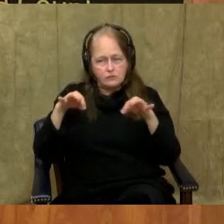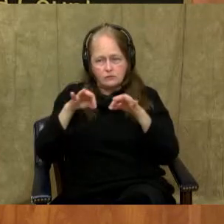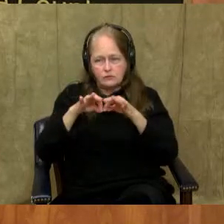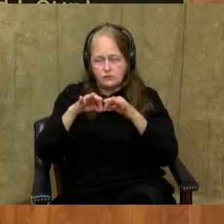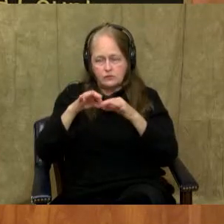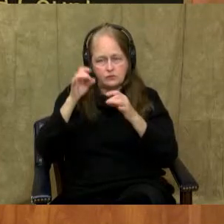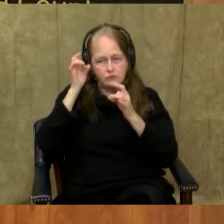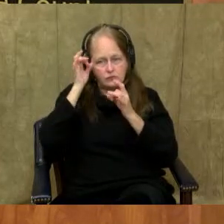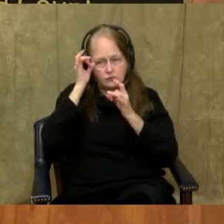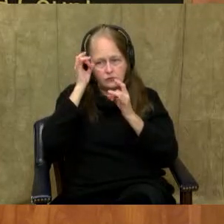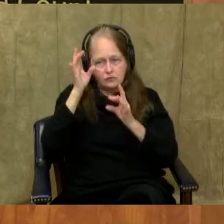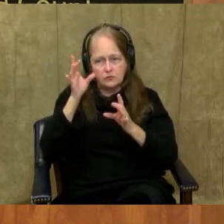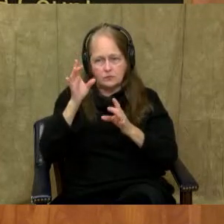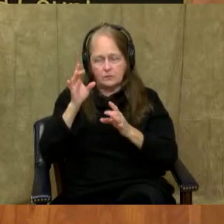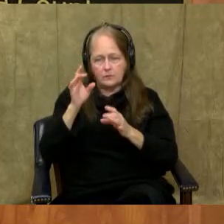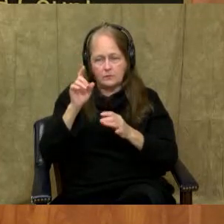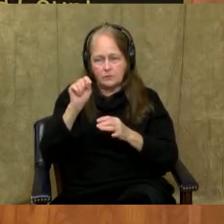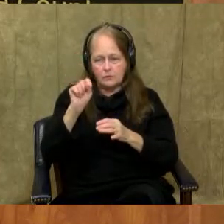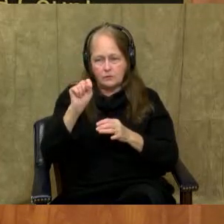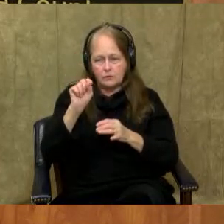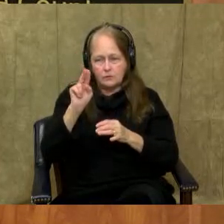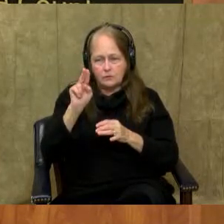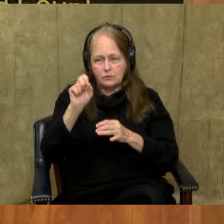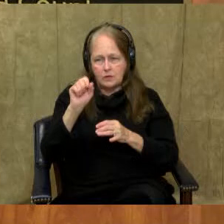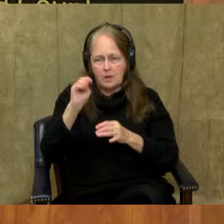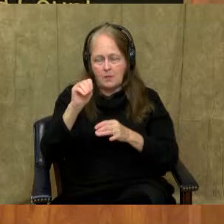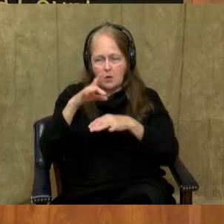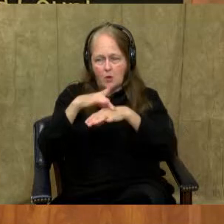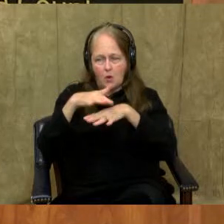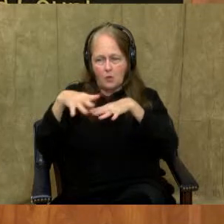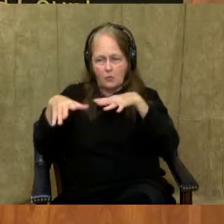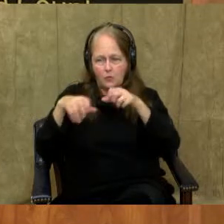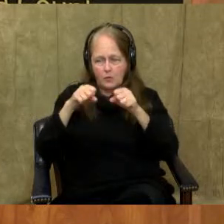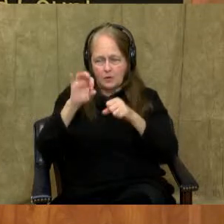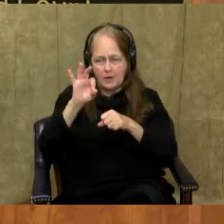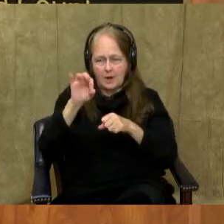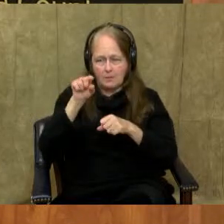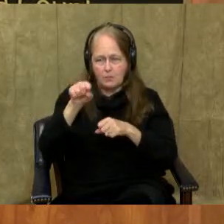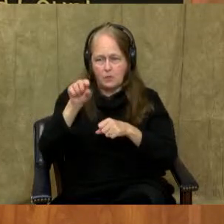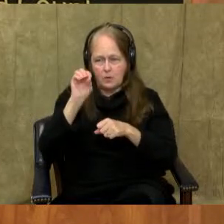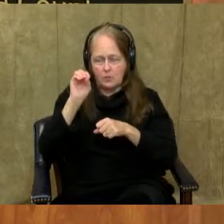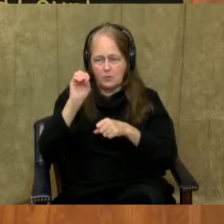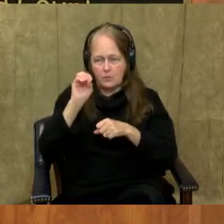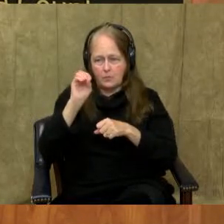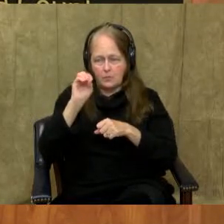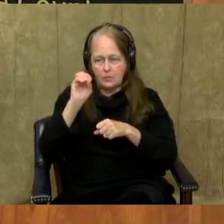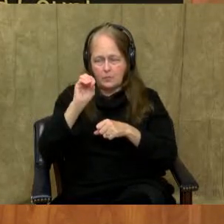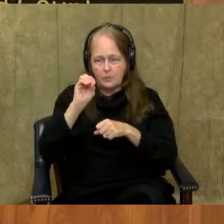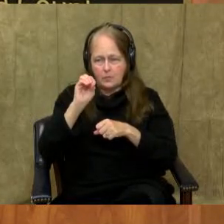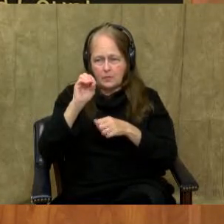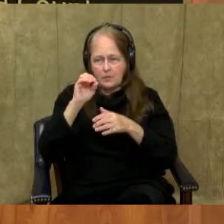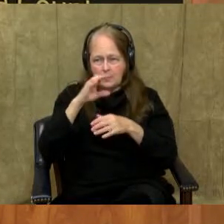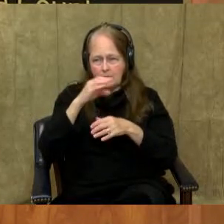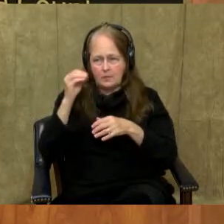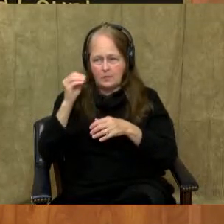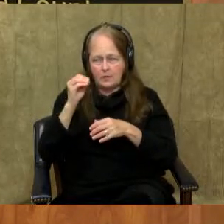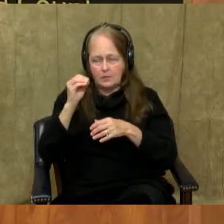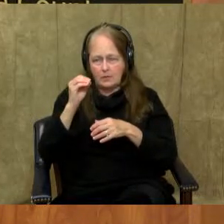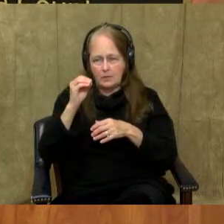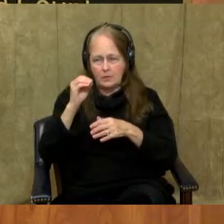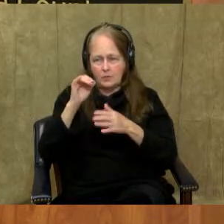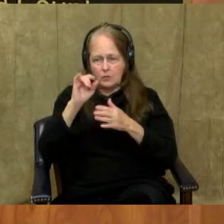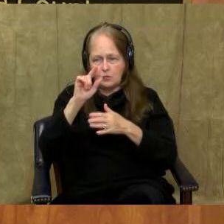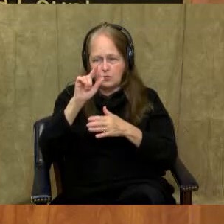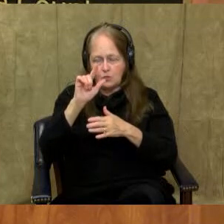tsunami. On this day, there was an earthquake, a 9.0 earthquake that hit this region and triggered